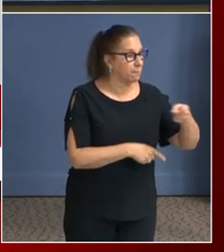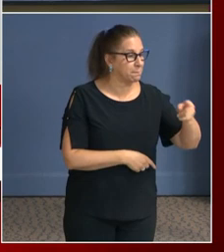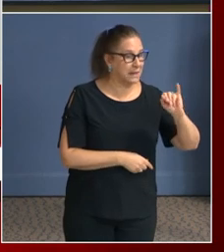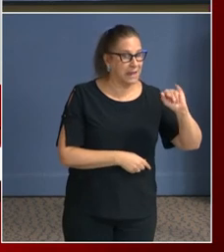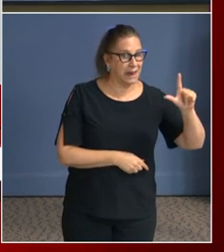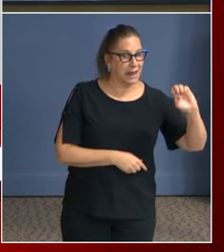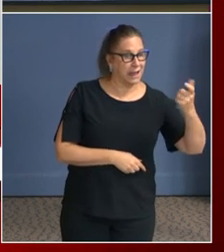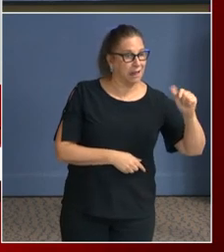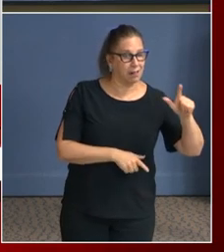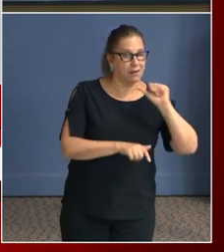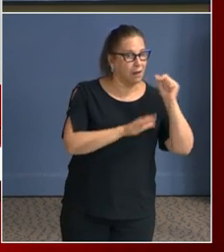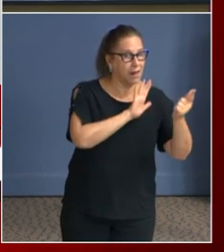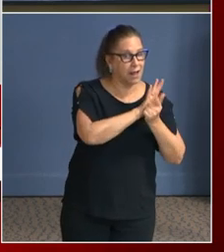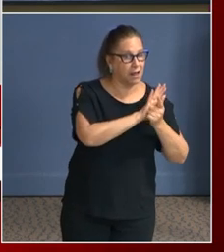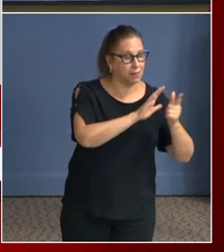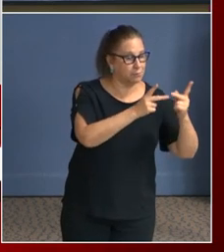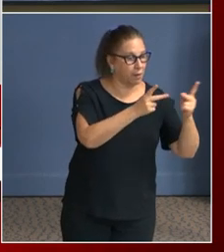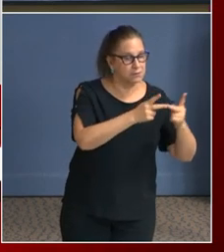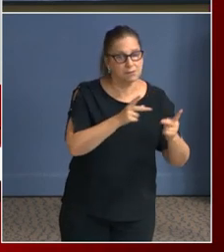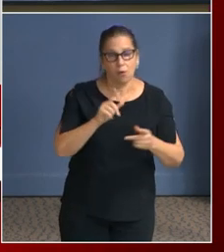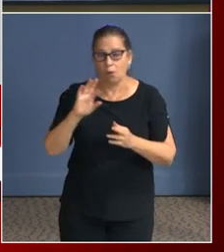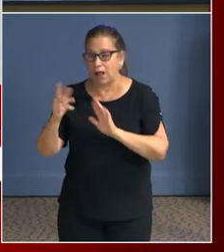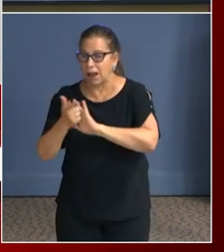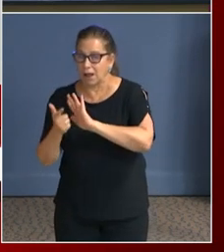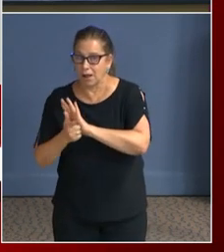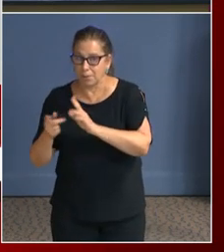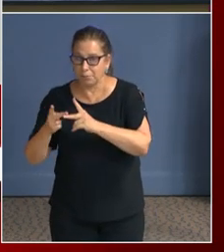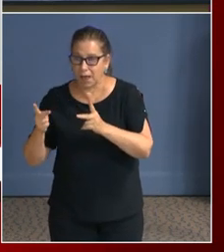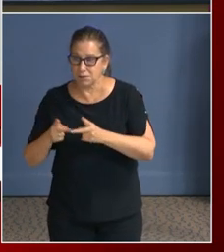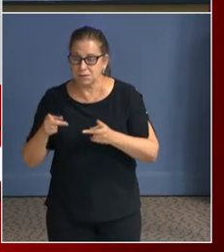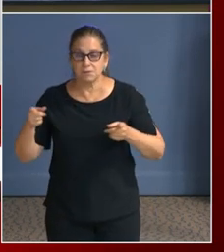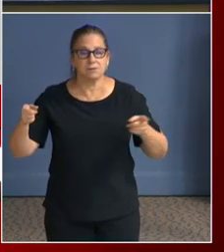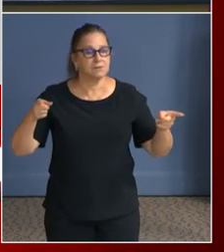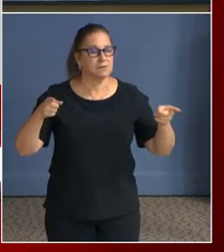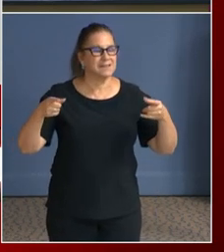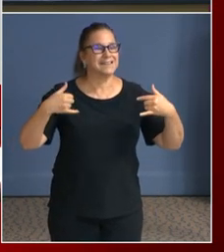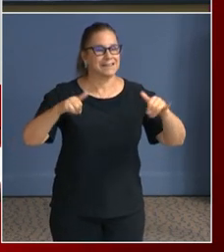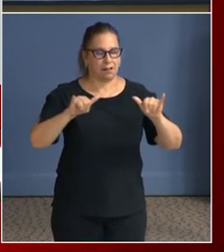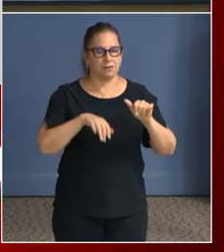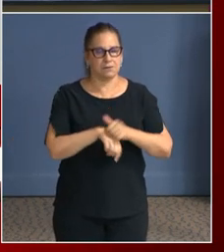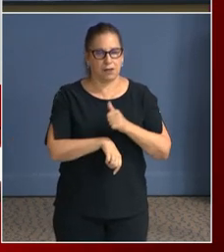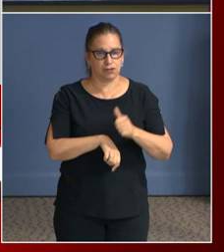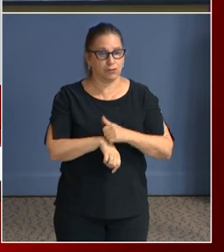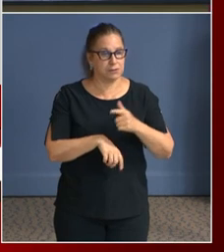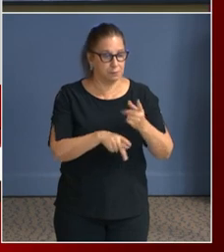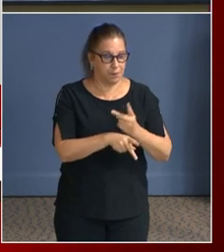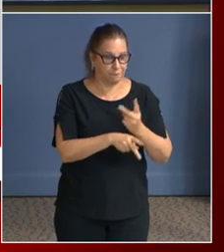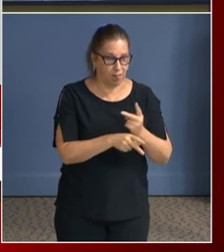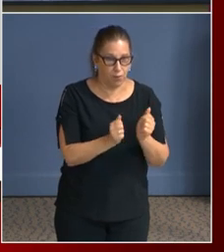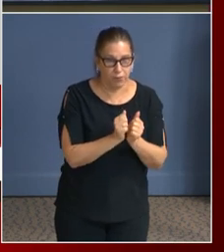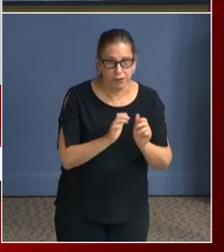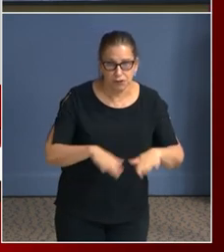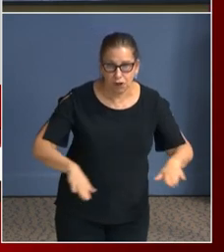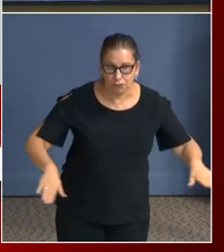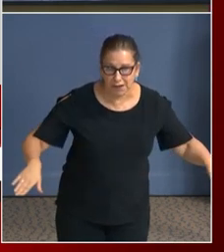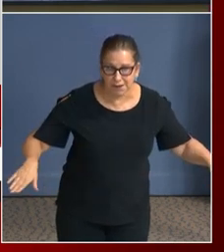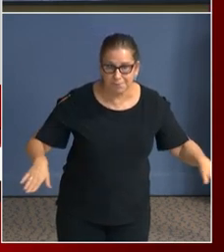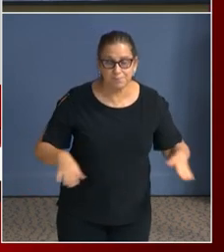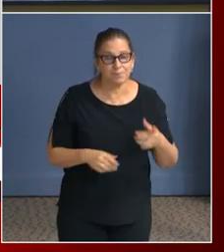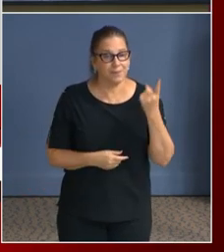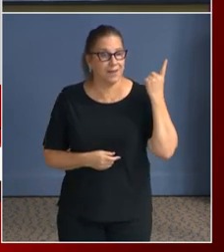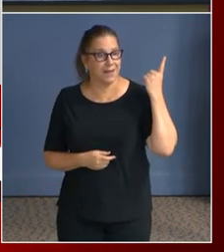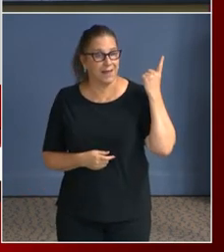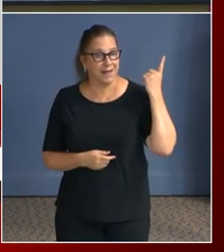they're used by children or other people who shouldn't be handling them. Last year, we had